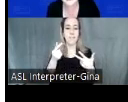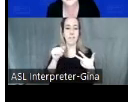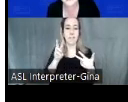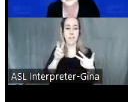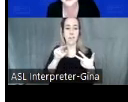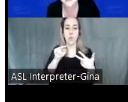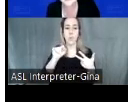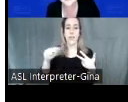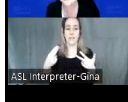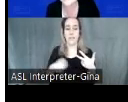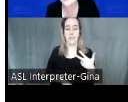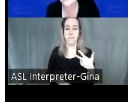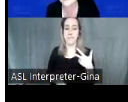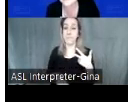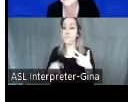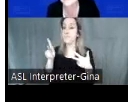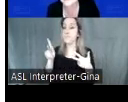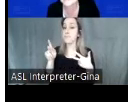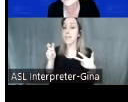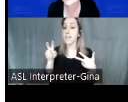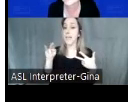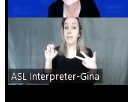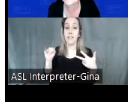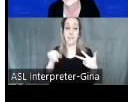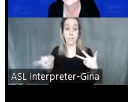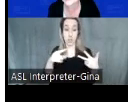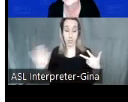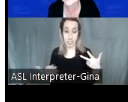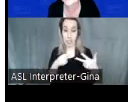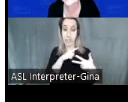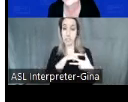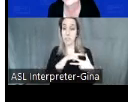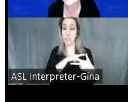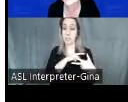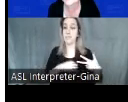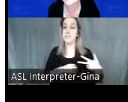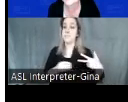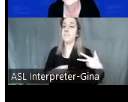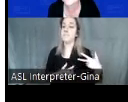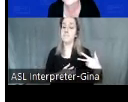Gwyneth Leach. So Kevin Mitchell, if you're with us. Whoops, that's my fault.